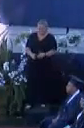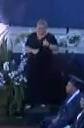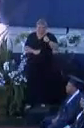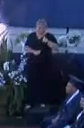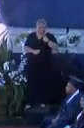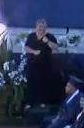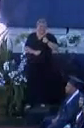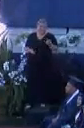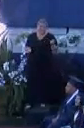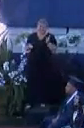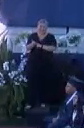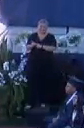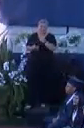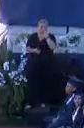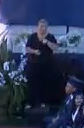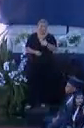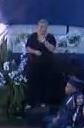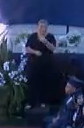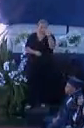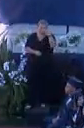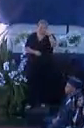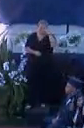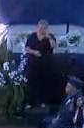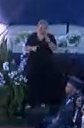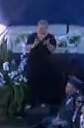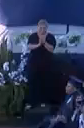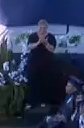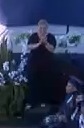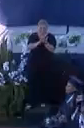Military Enlistment, Red, White, and Blue.